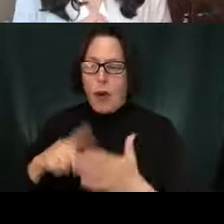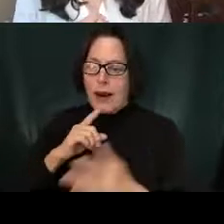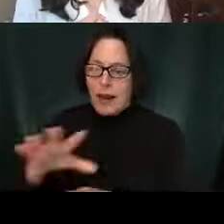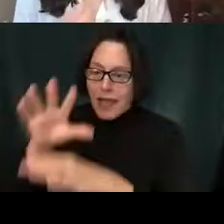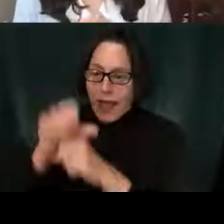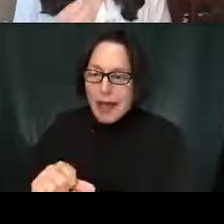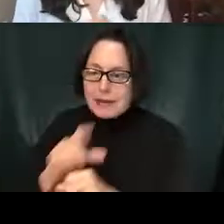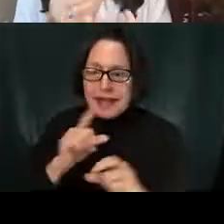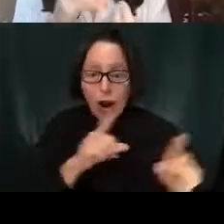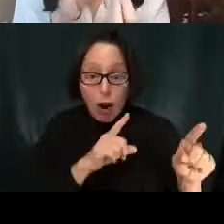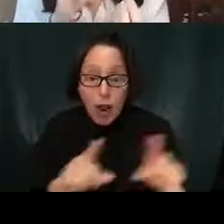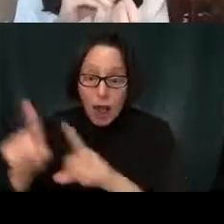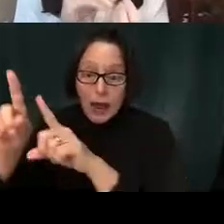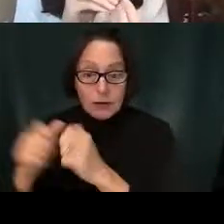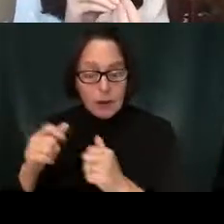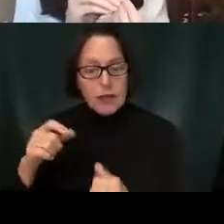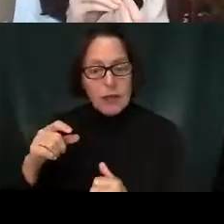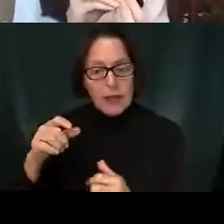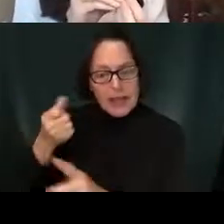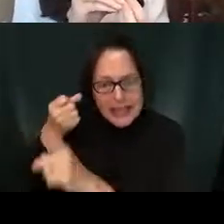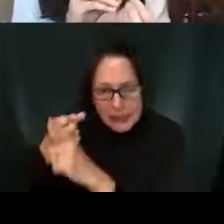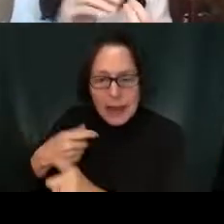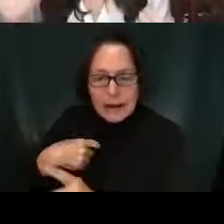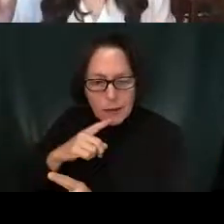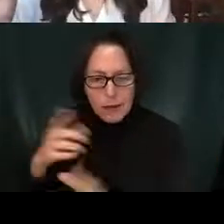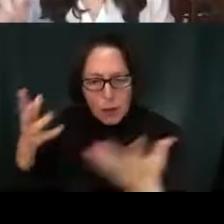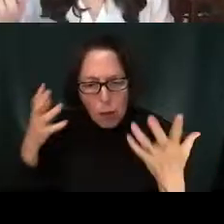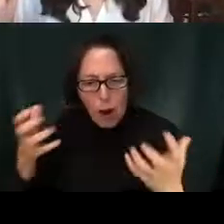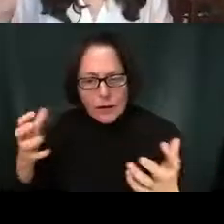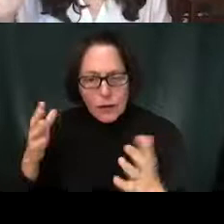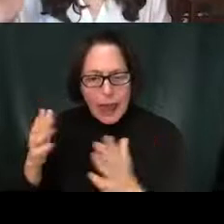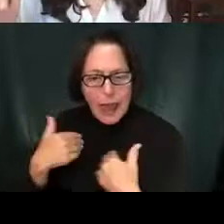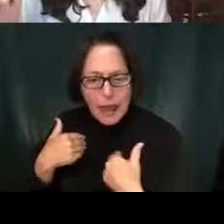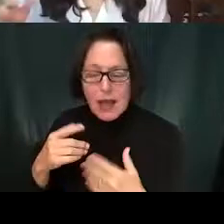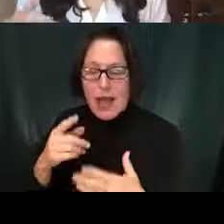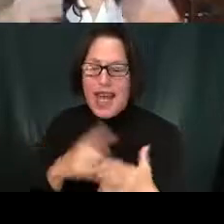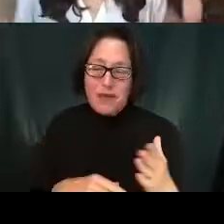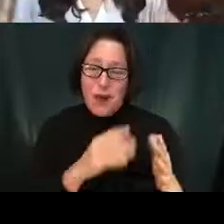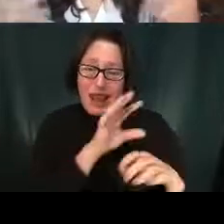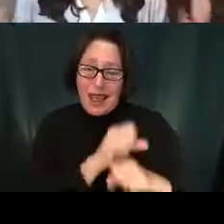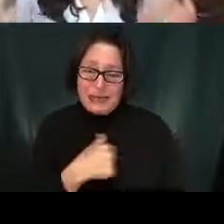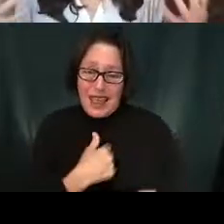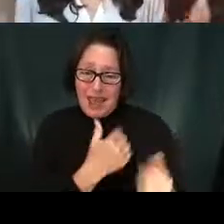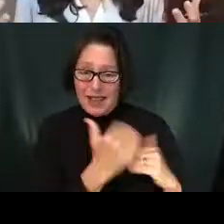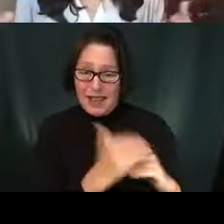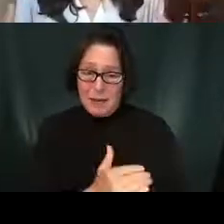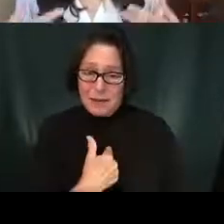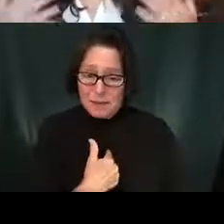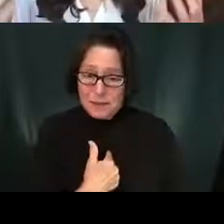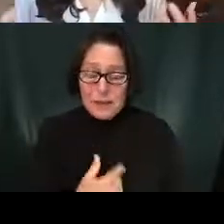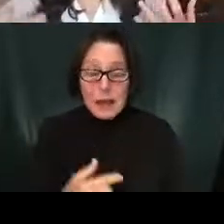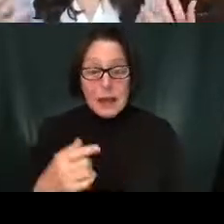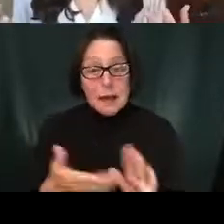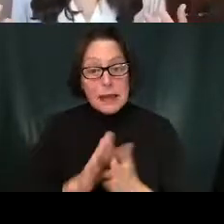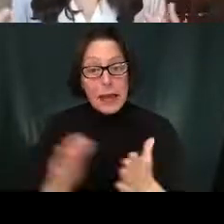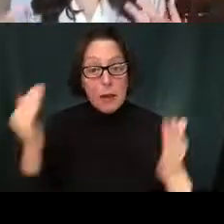with how the impact that I really want to have? And what are those habits that are more limiting? And starting to be aware for ourselves,